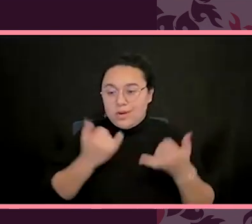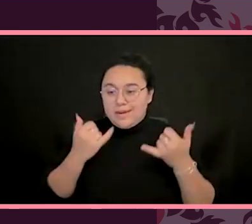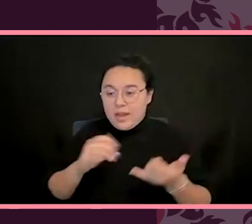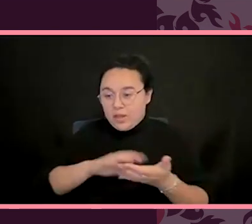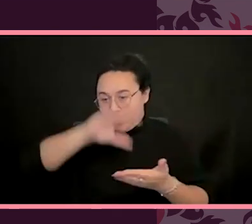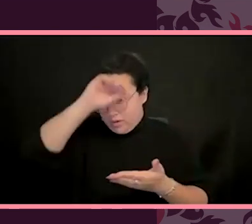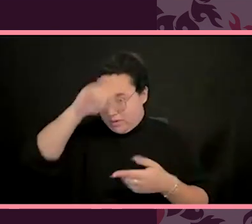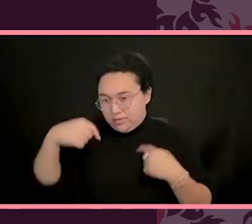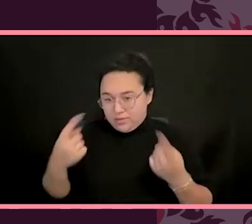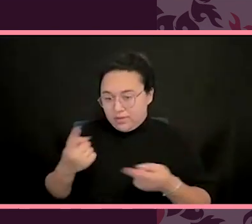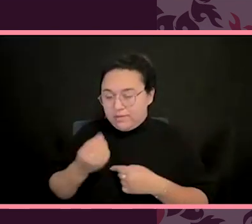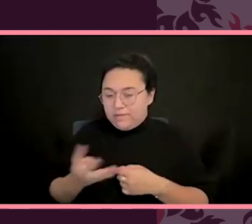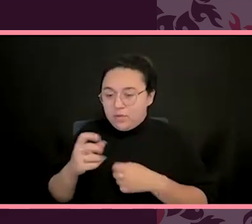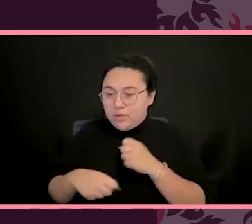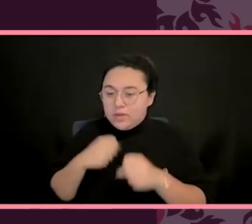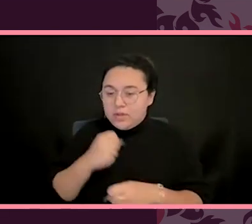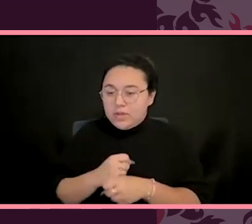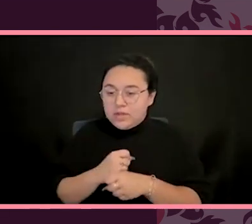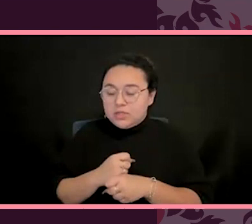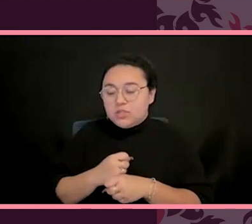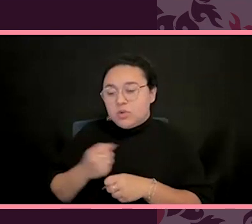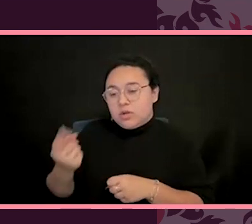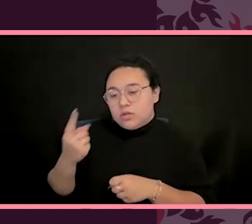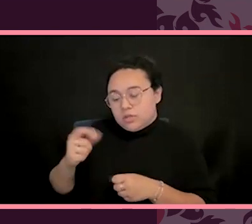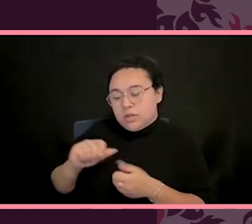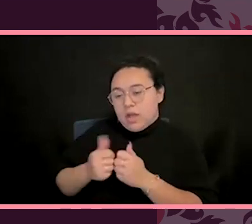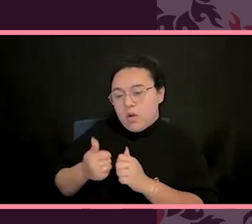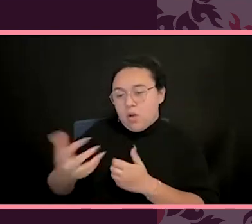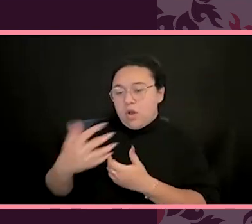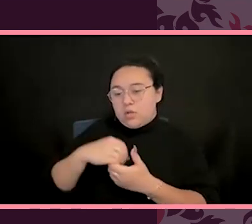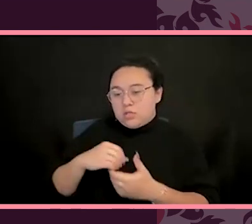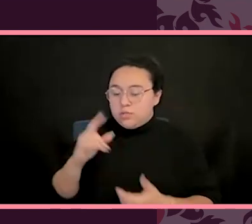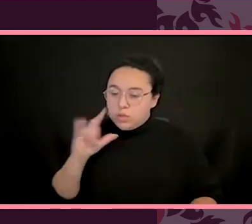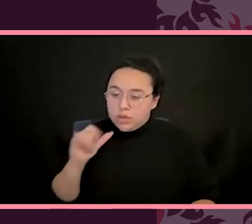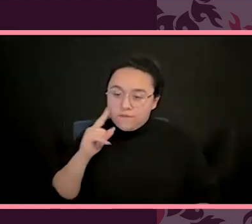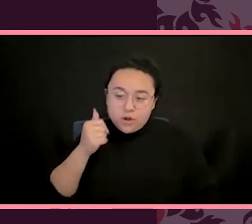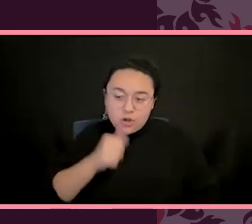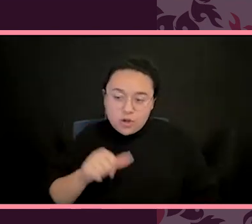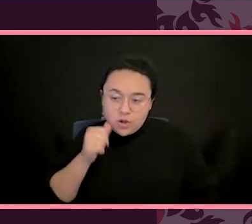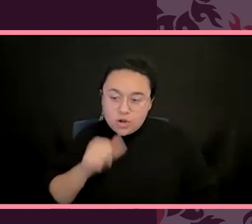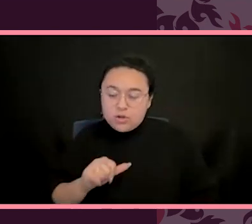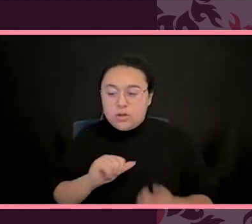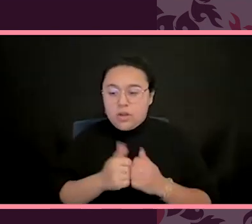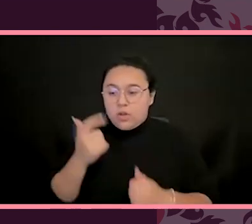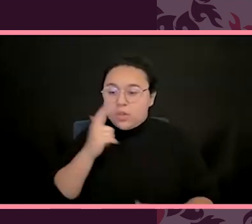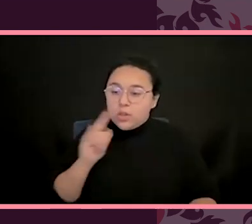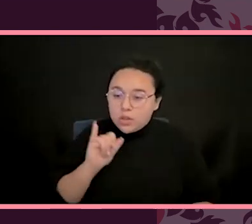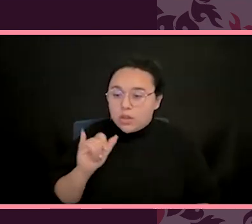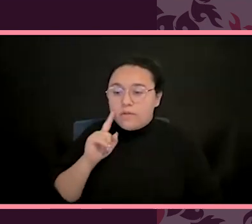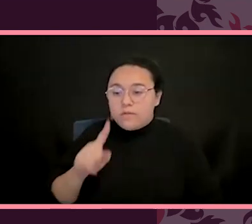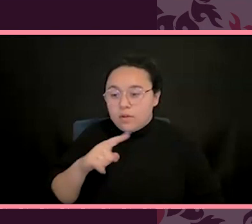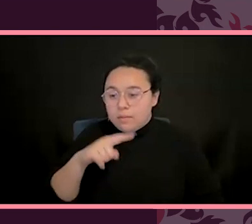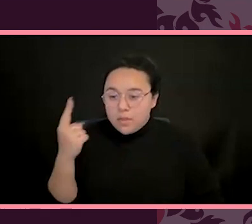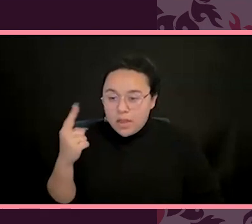in the past few years to understand how autism presents in girls, how autism presents in